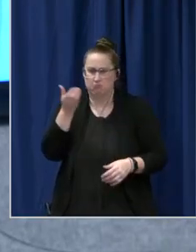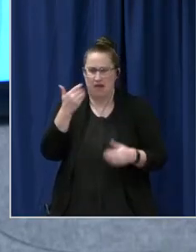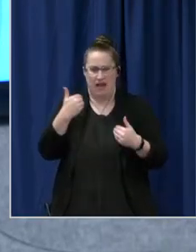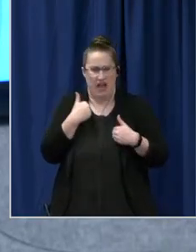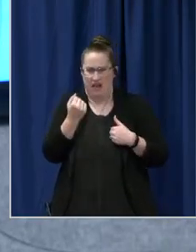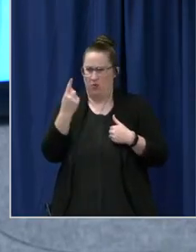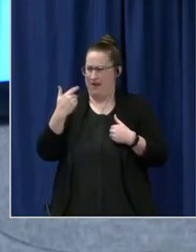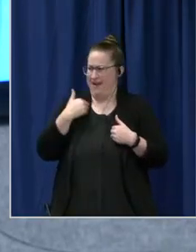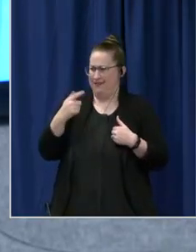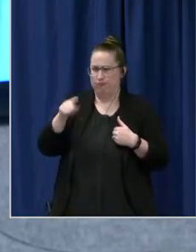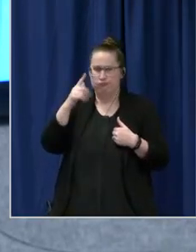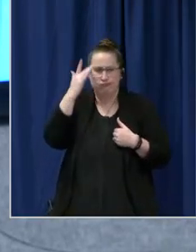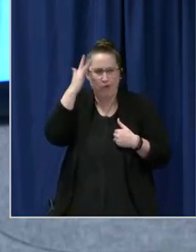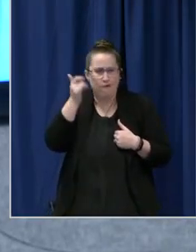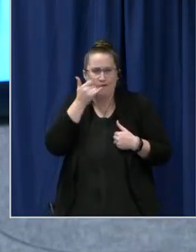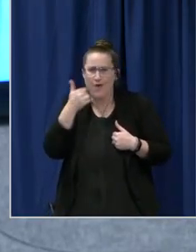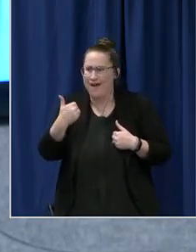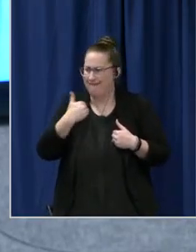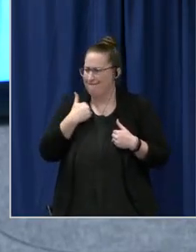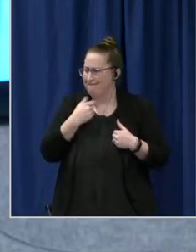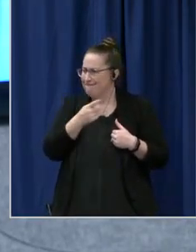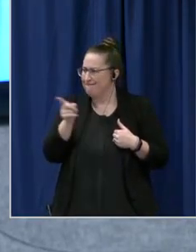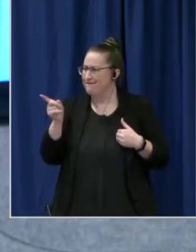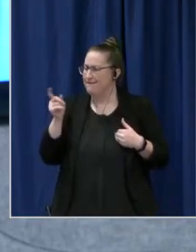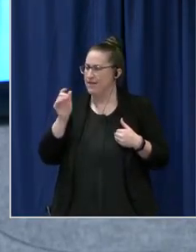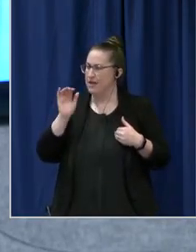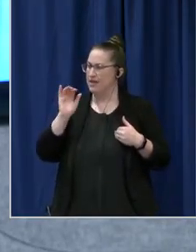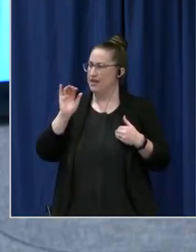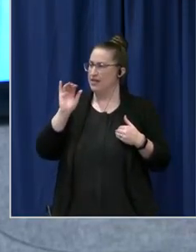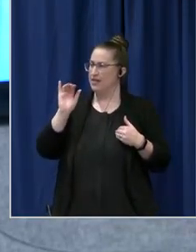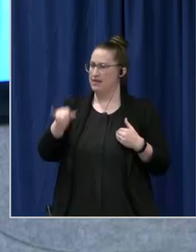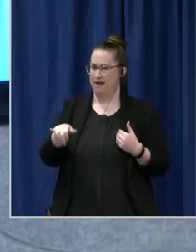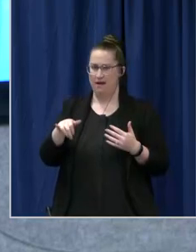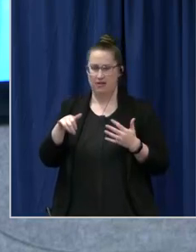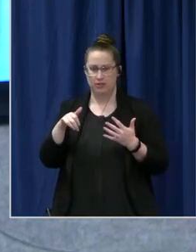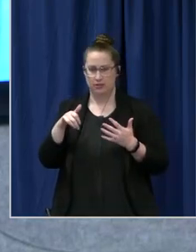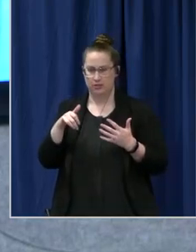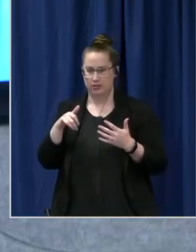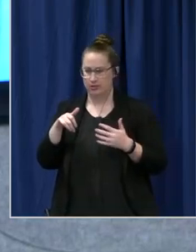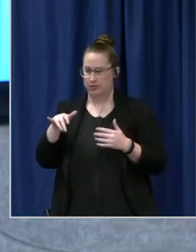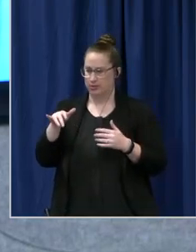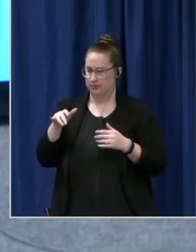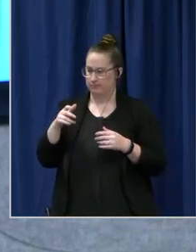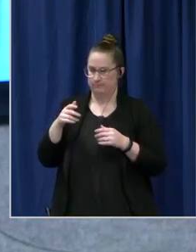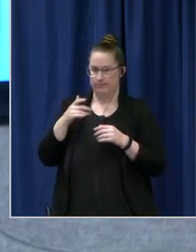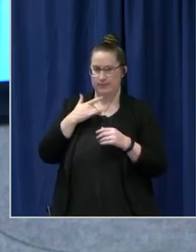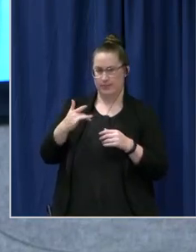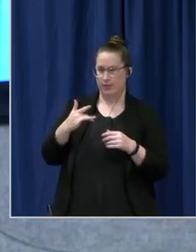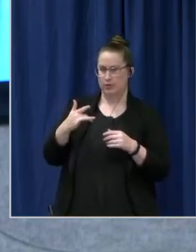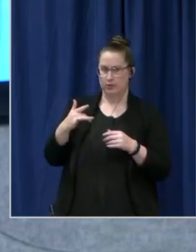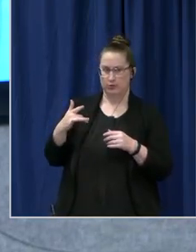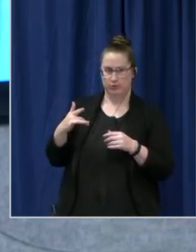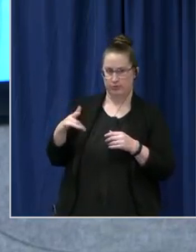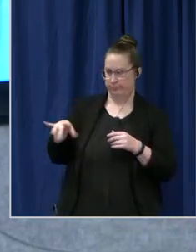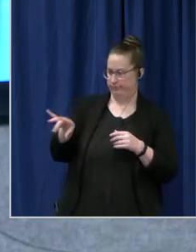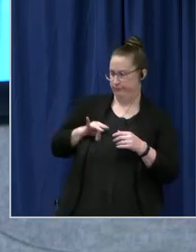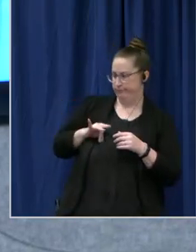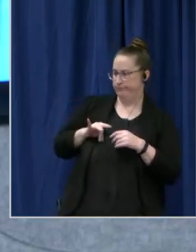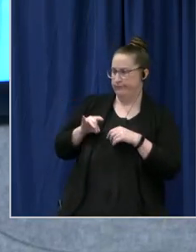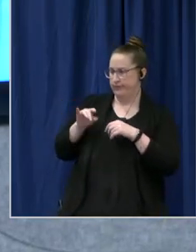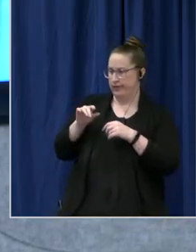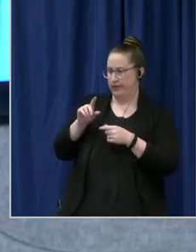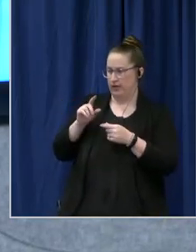everyone has their smartphone, and this has become something that is like an appendage for most people. Are